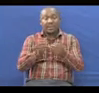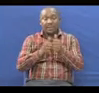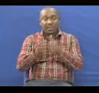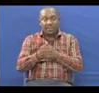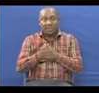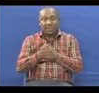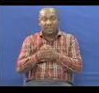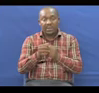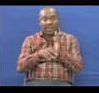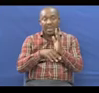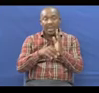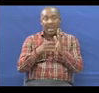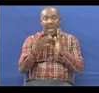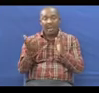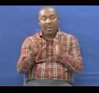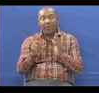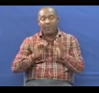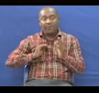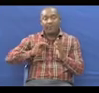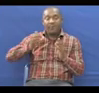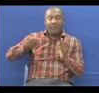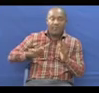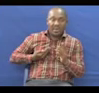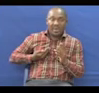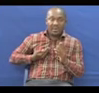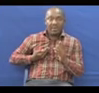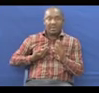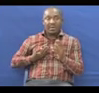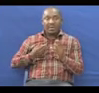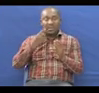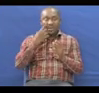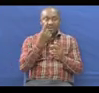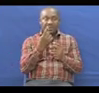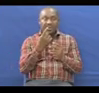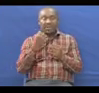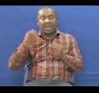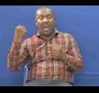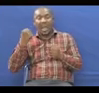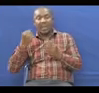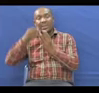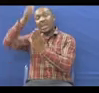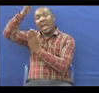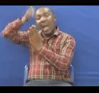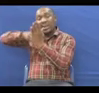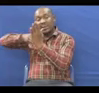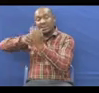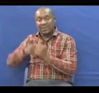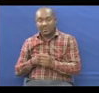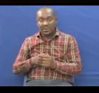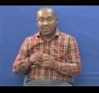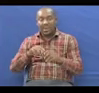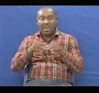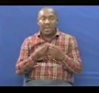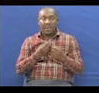So females, they are found at the right of the central axis, while the male, they